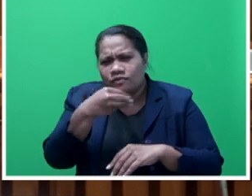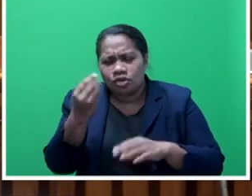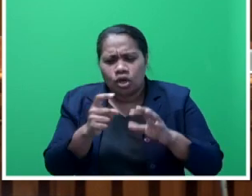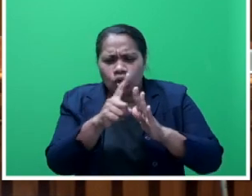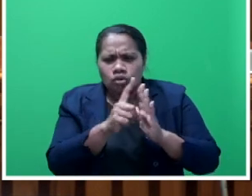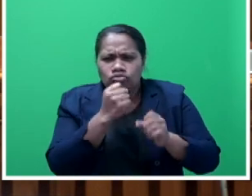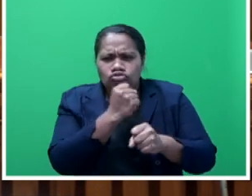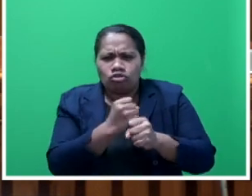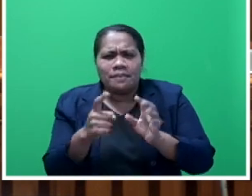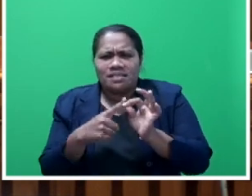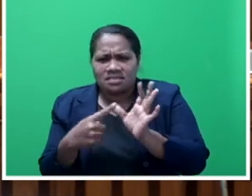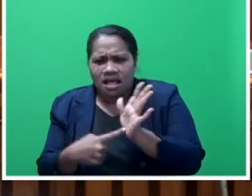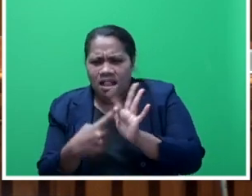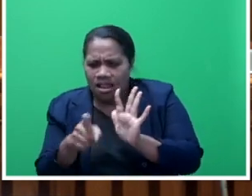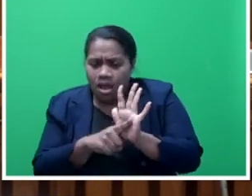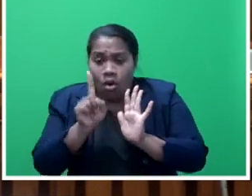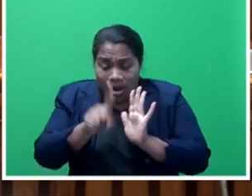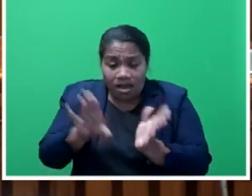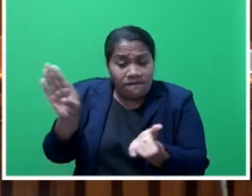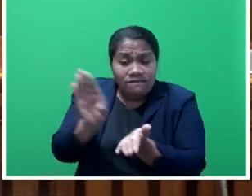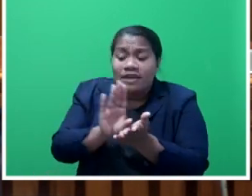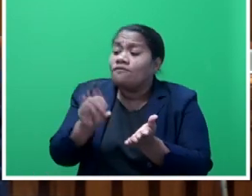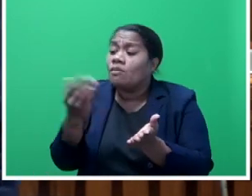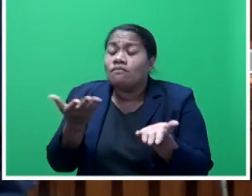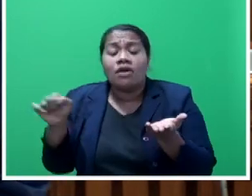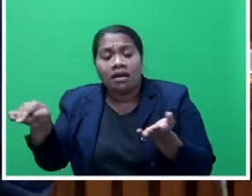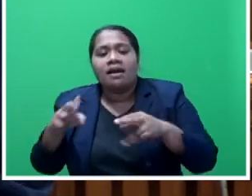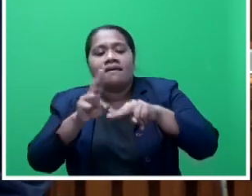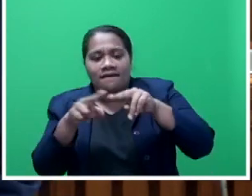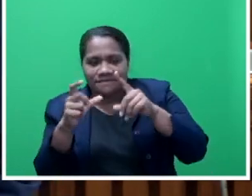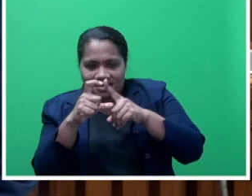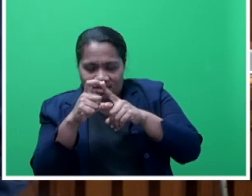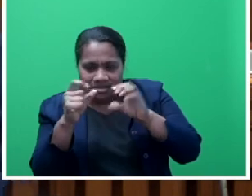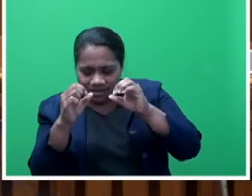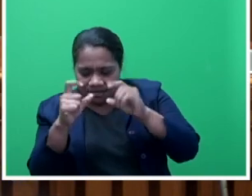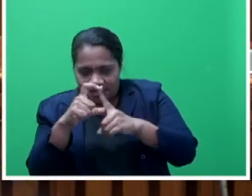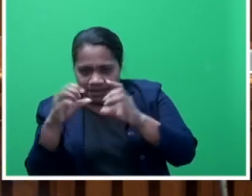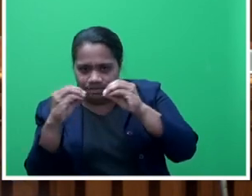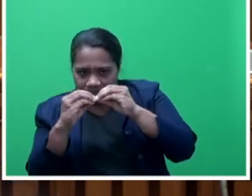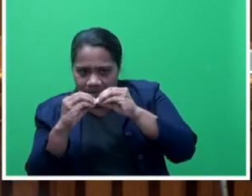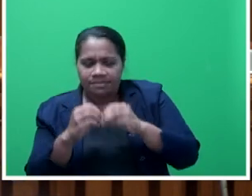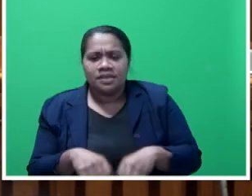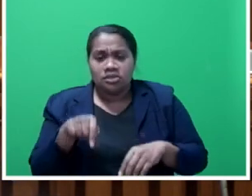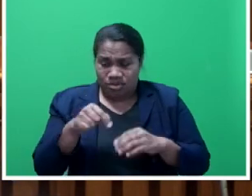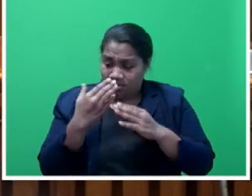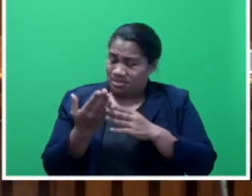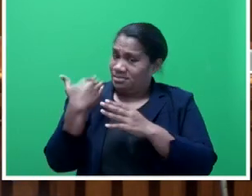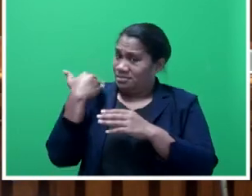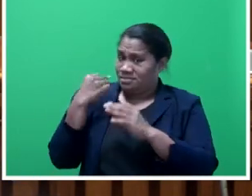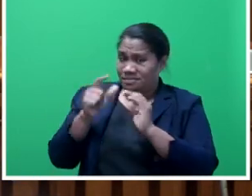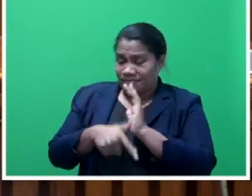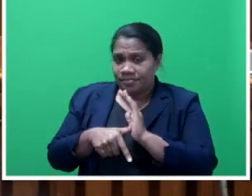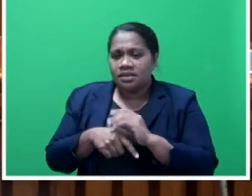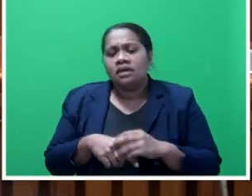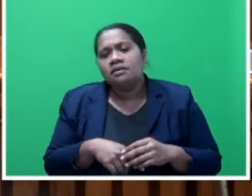came through FDB. Now, when they lend to commercial entities, this is during the Garase time and various other people when they're